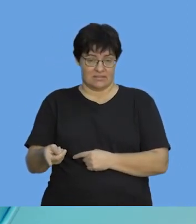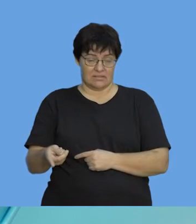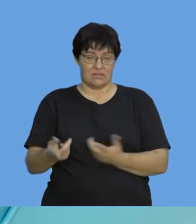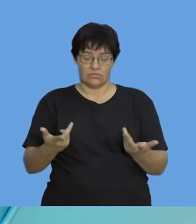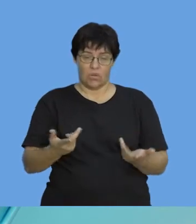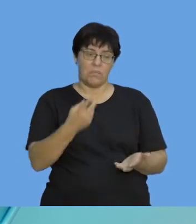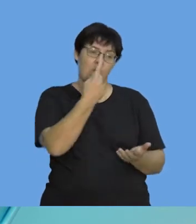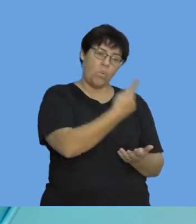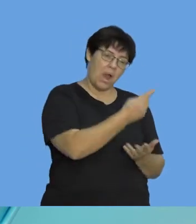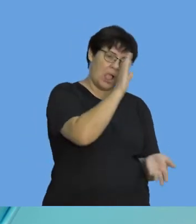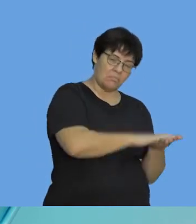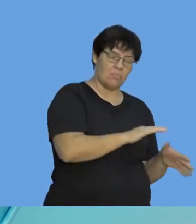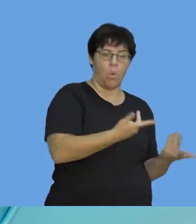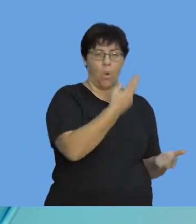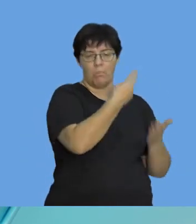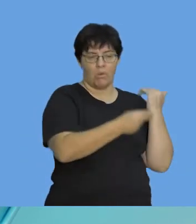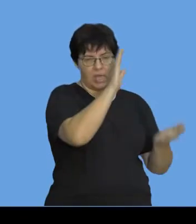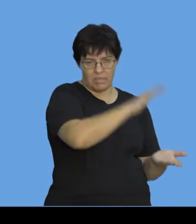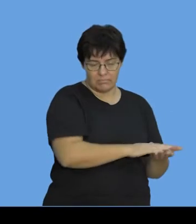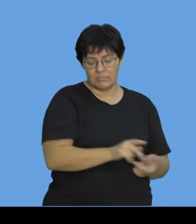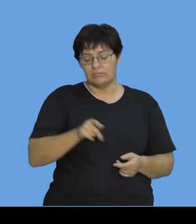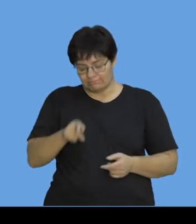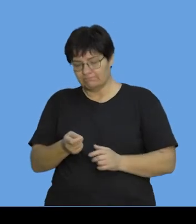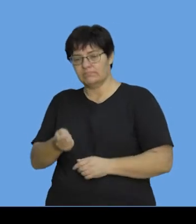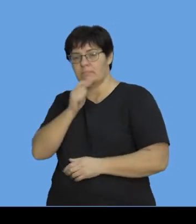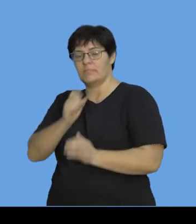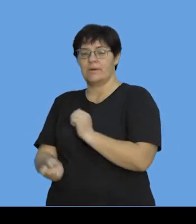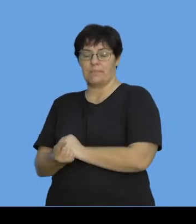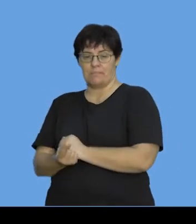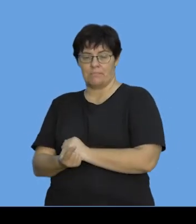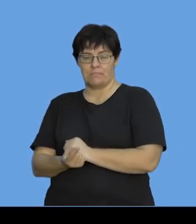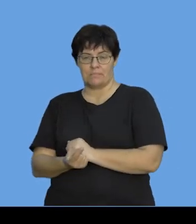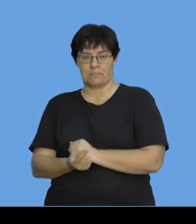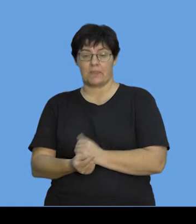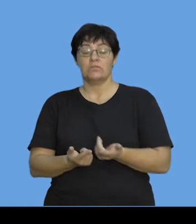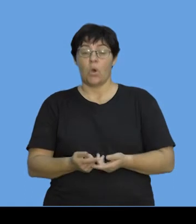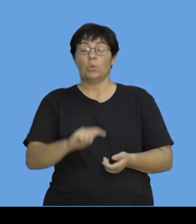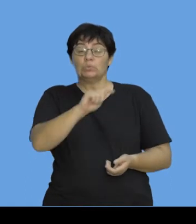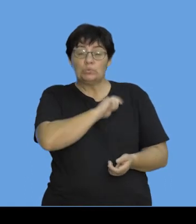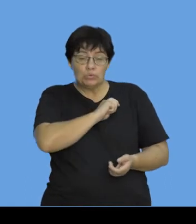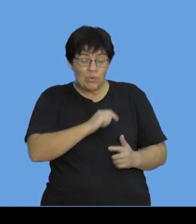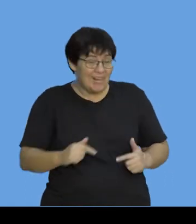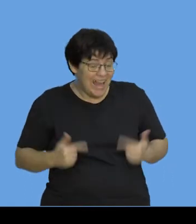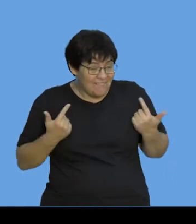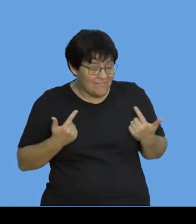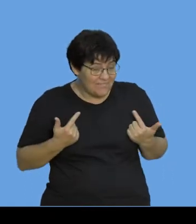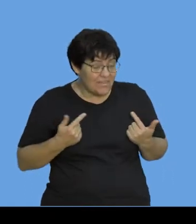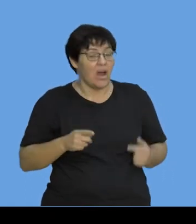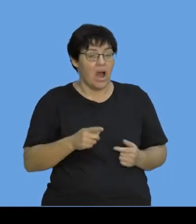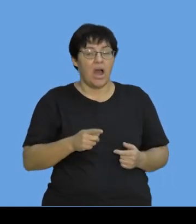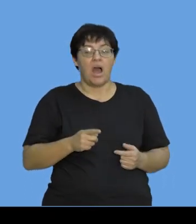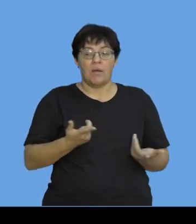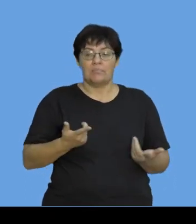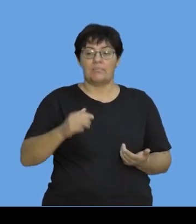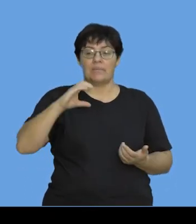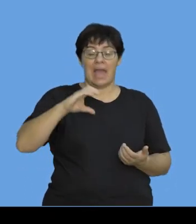or both. Okay, now that's the theoretical yield. So in real life or in practice, the actual yield